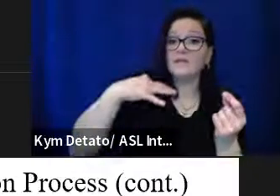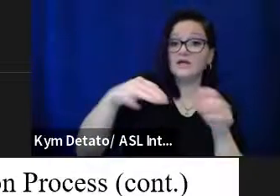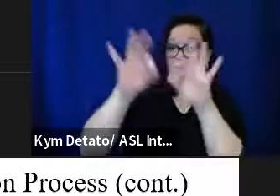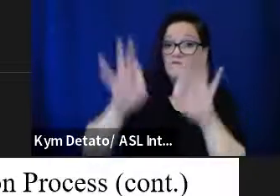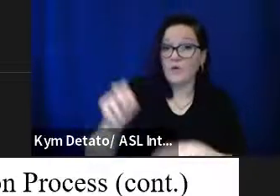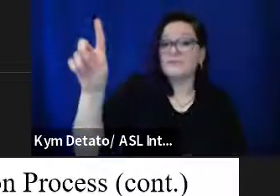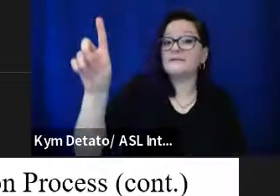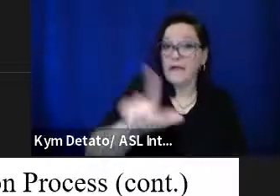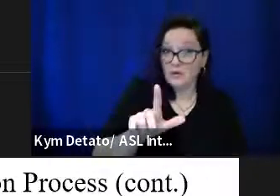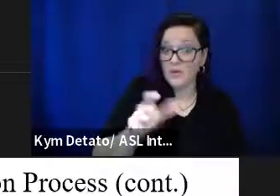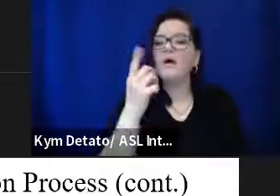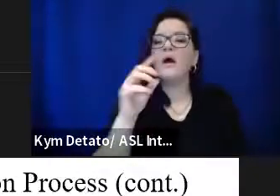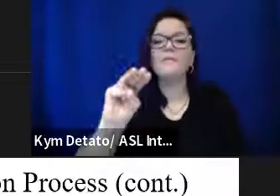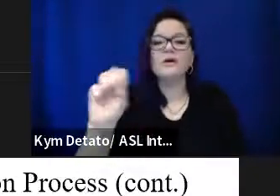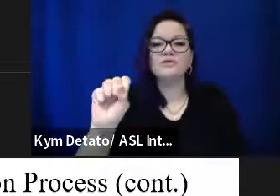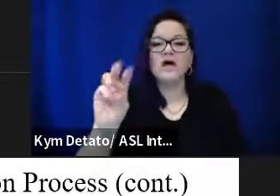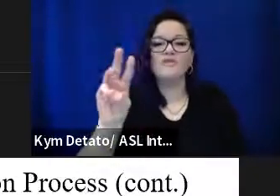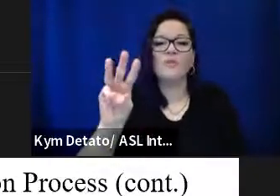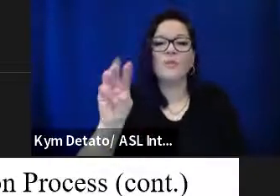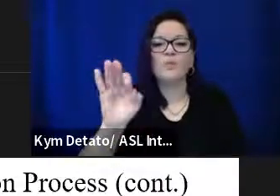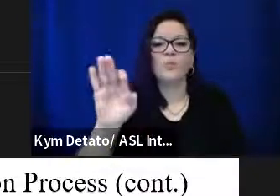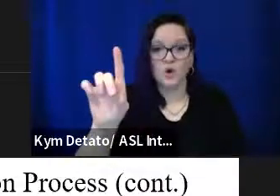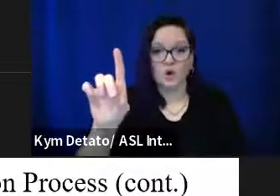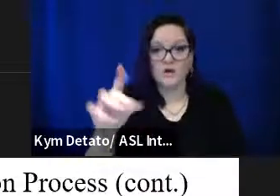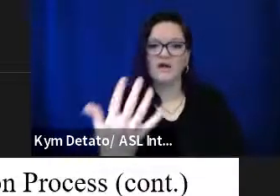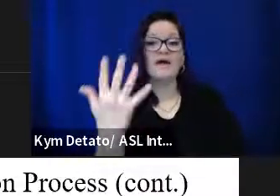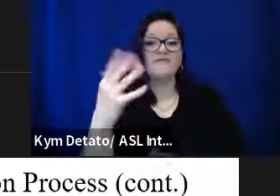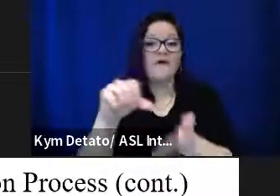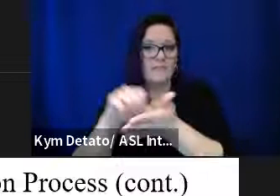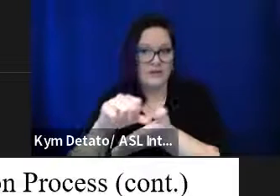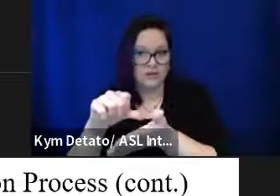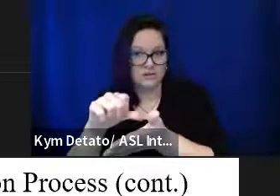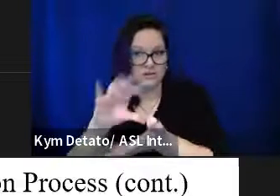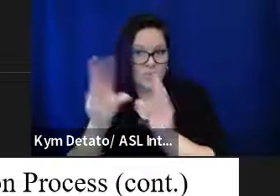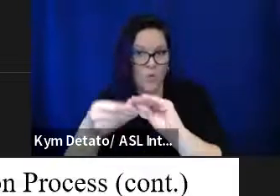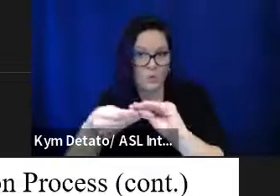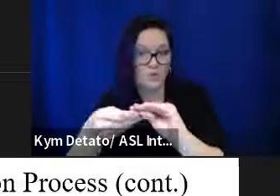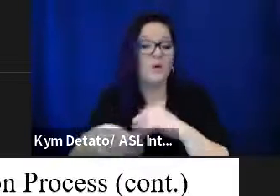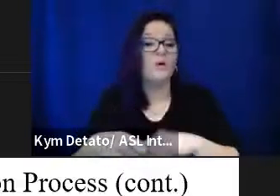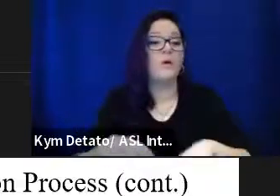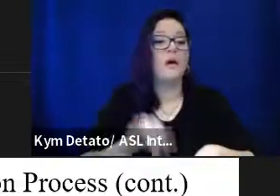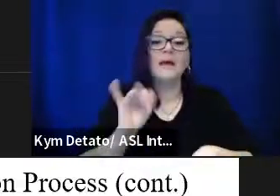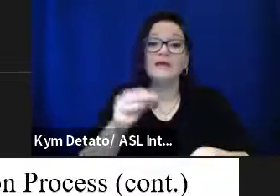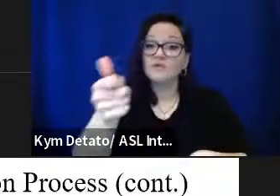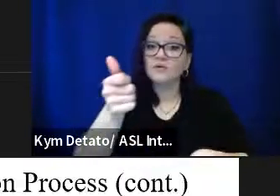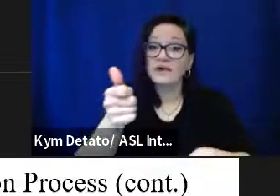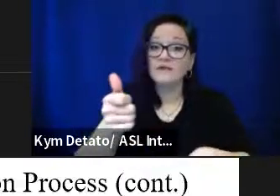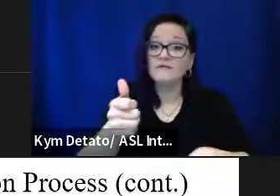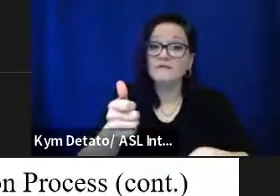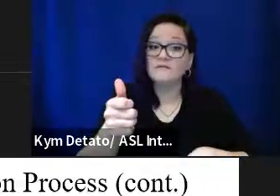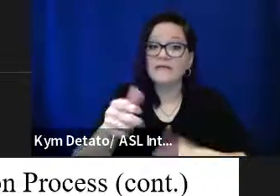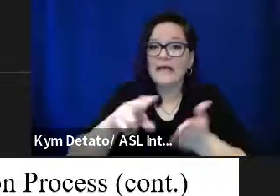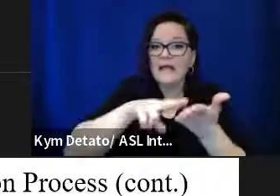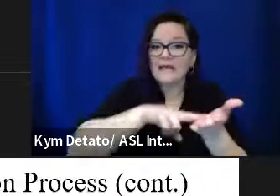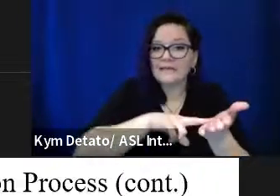which is a Microsoft Word document that is 5 pages long. And if you are a lease